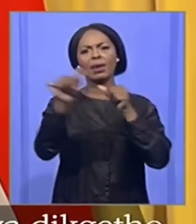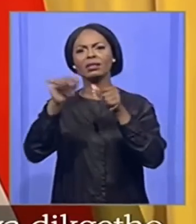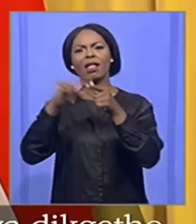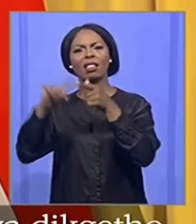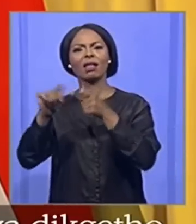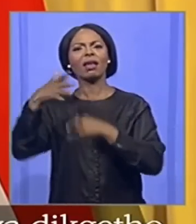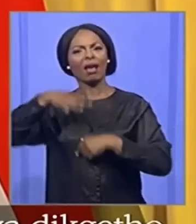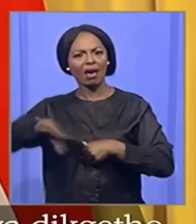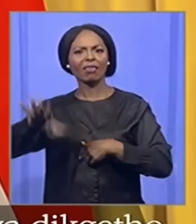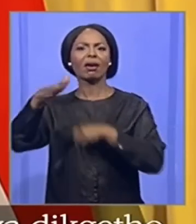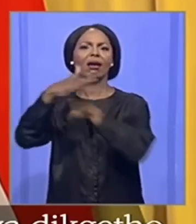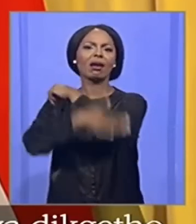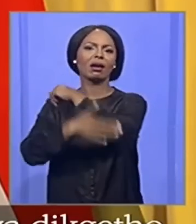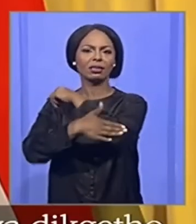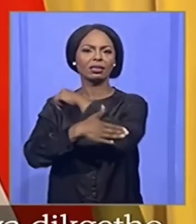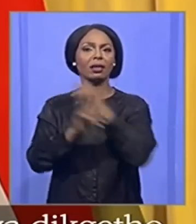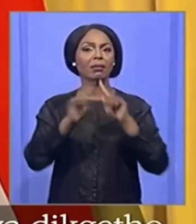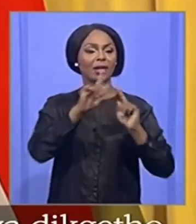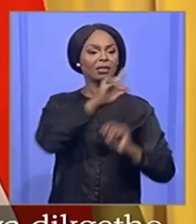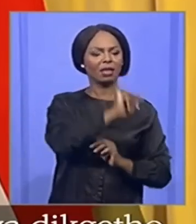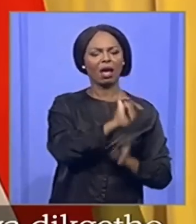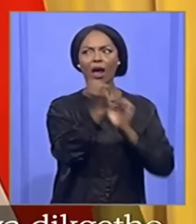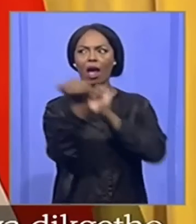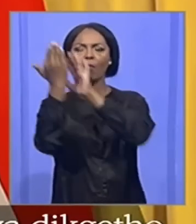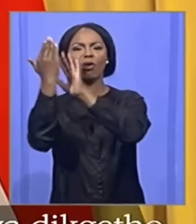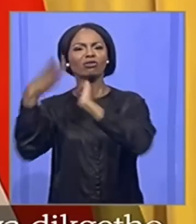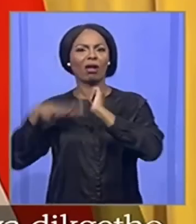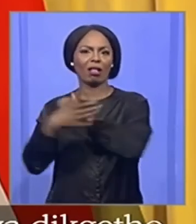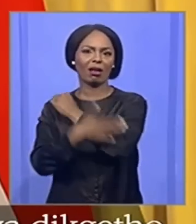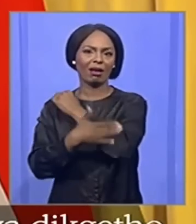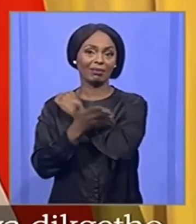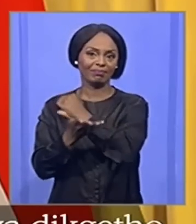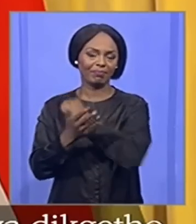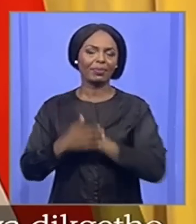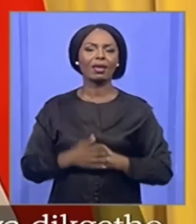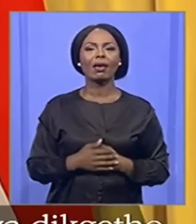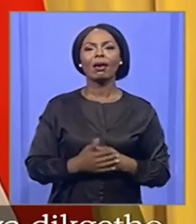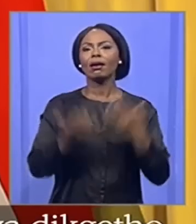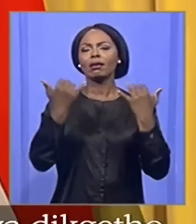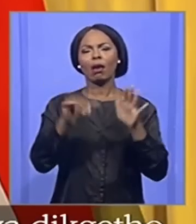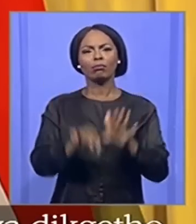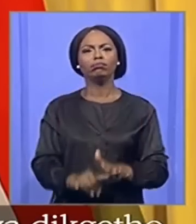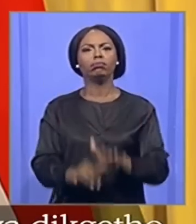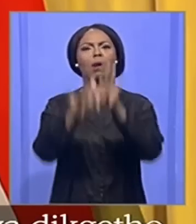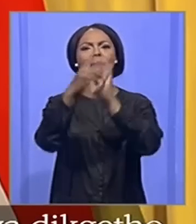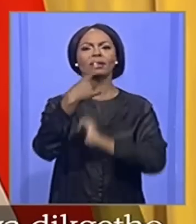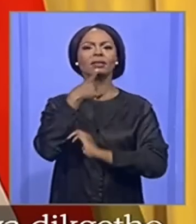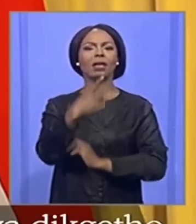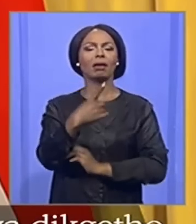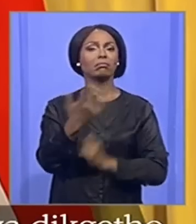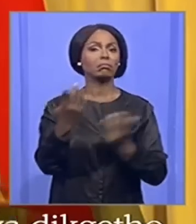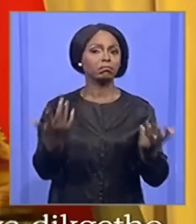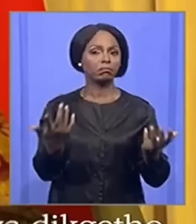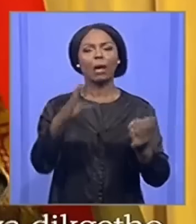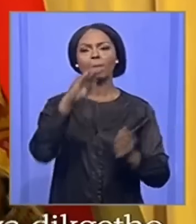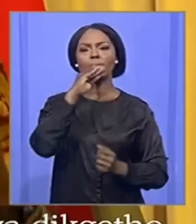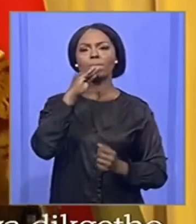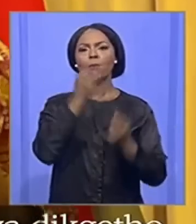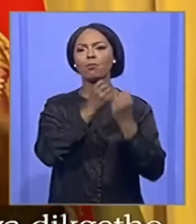the DA has approached. It is important that we say, in the absence